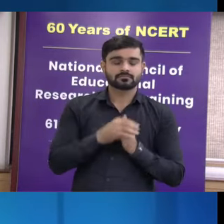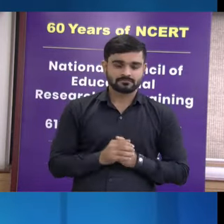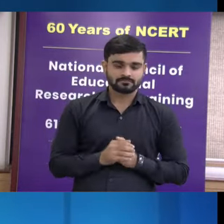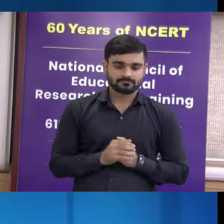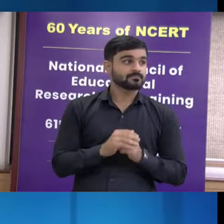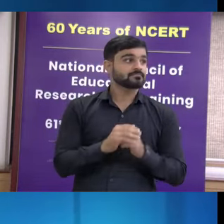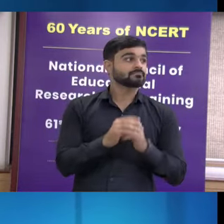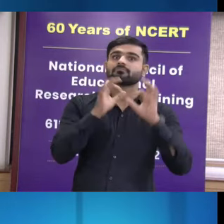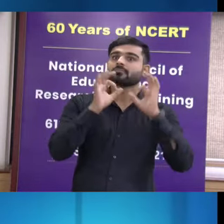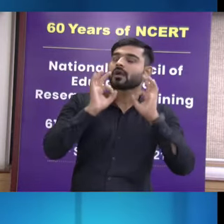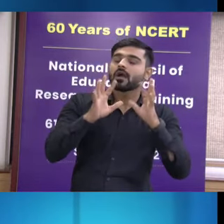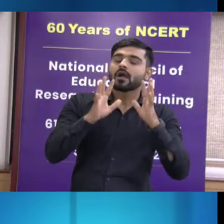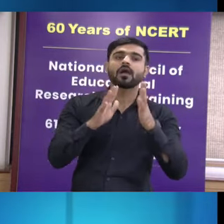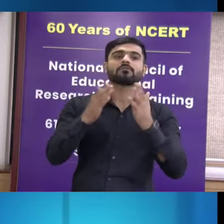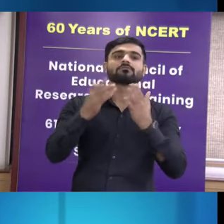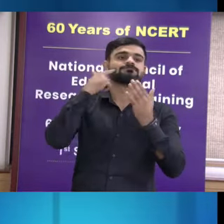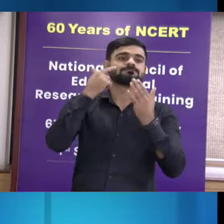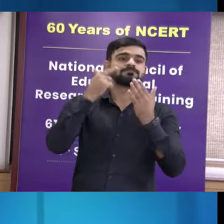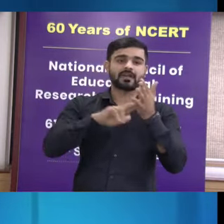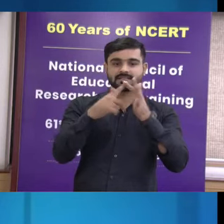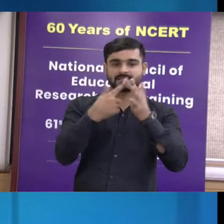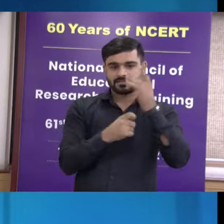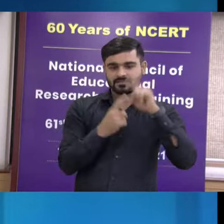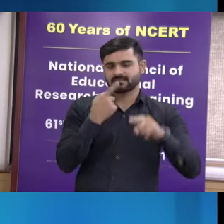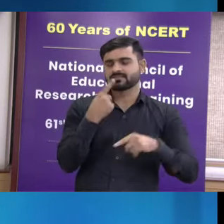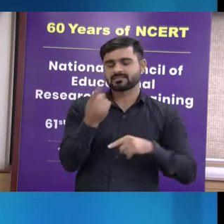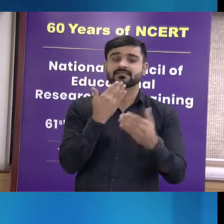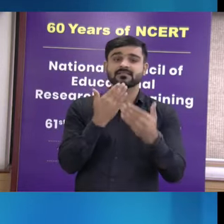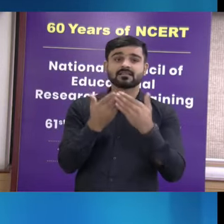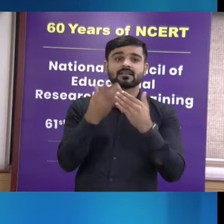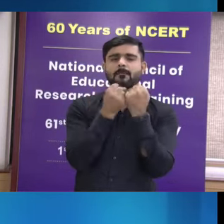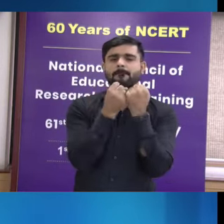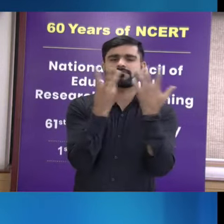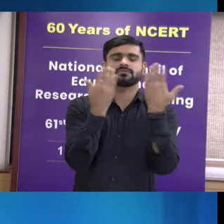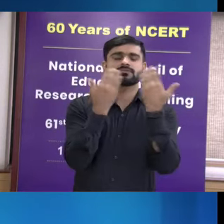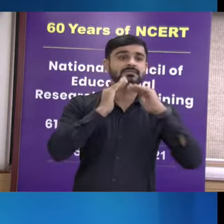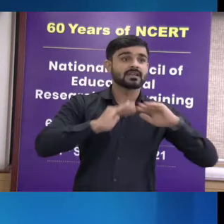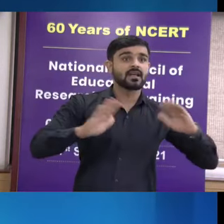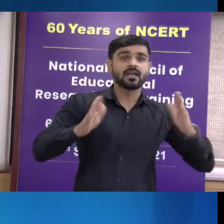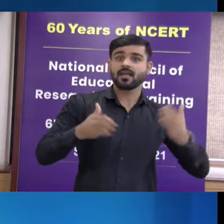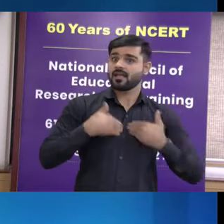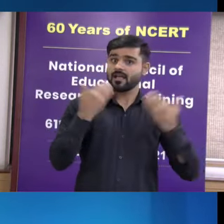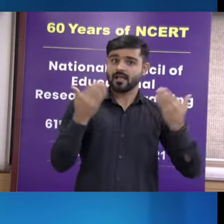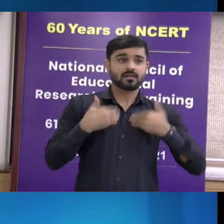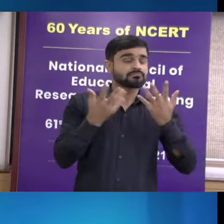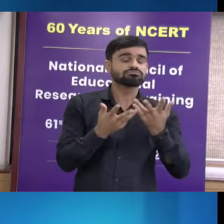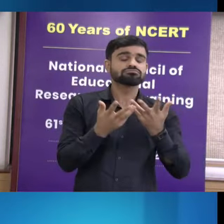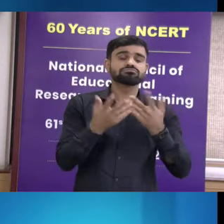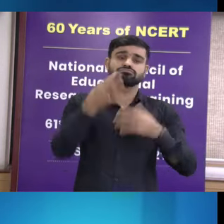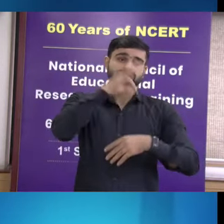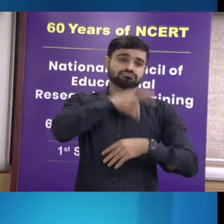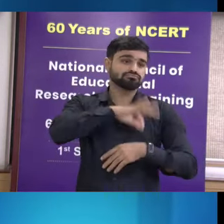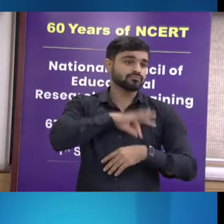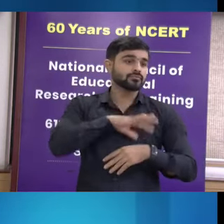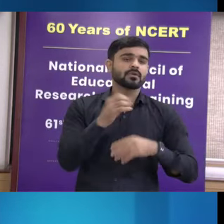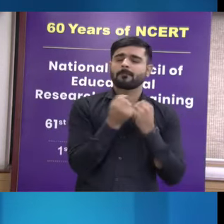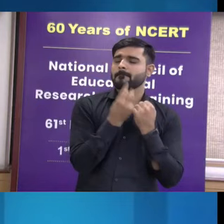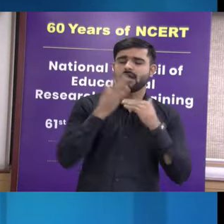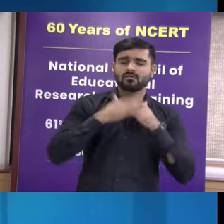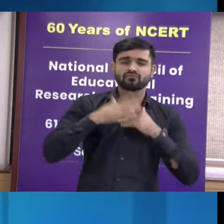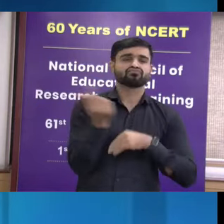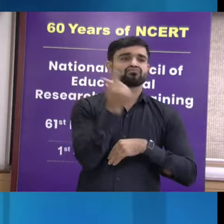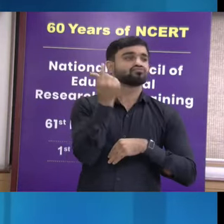this great August institution, I would say that a number of children have been able to benefit hugely from